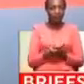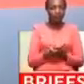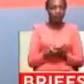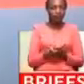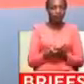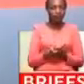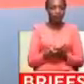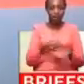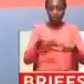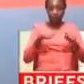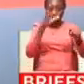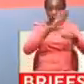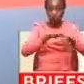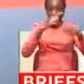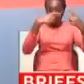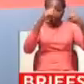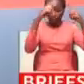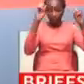household name. You're a star.